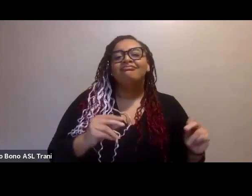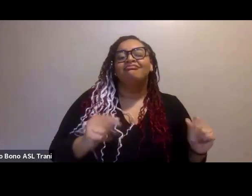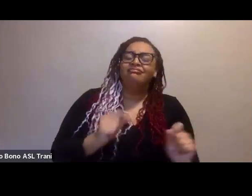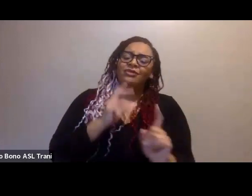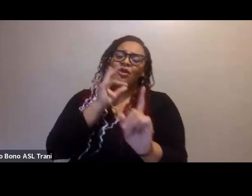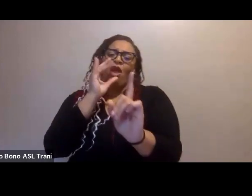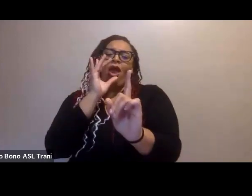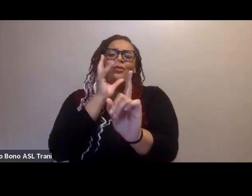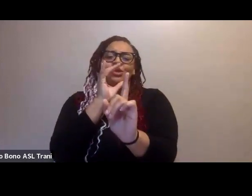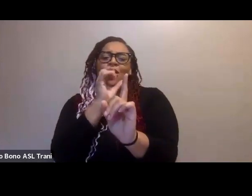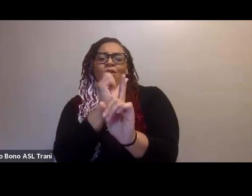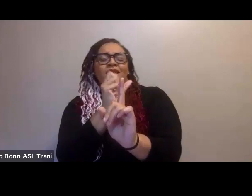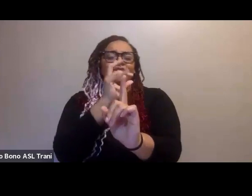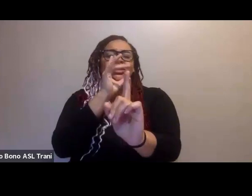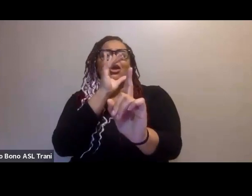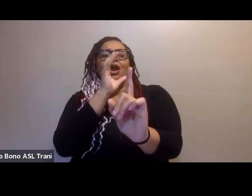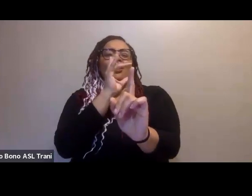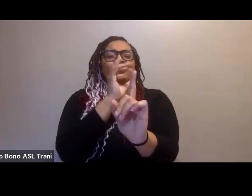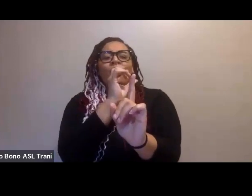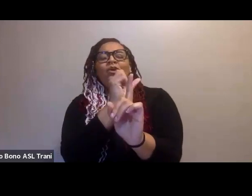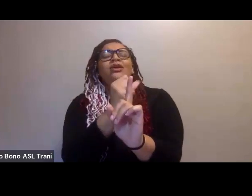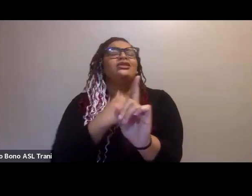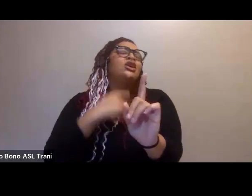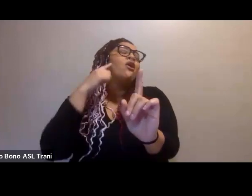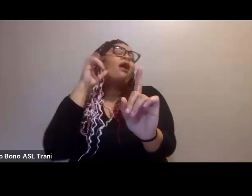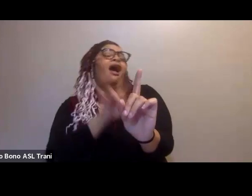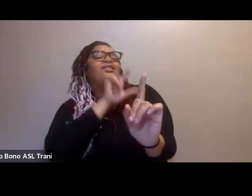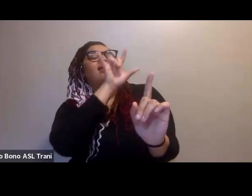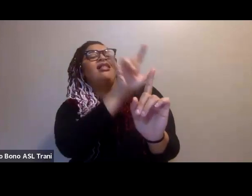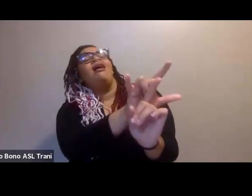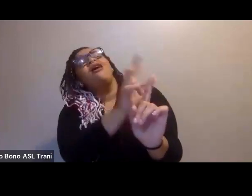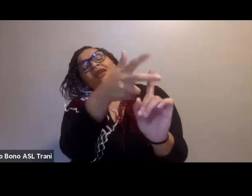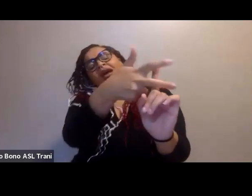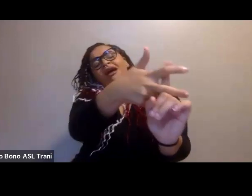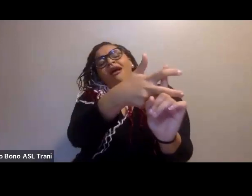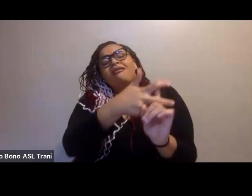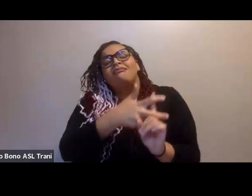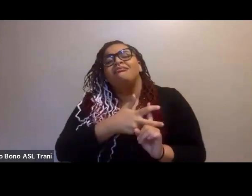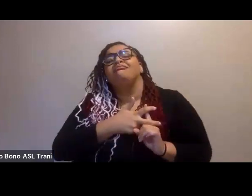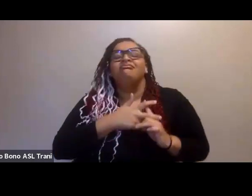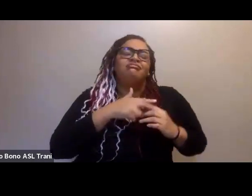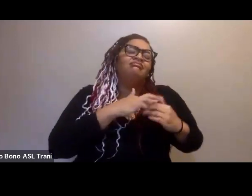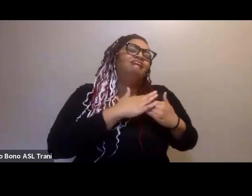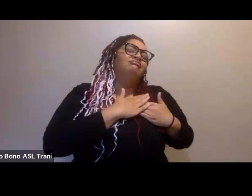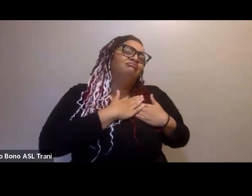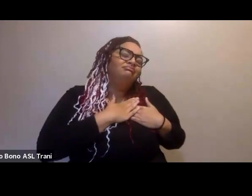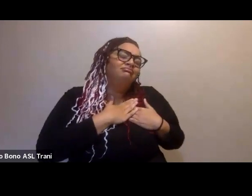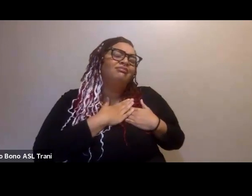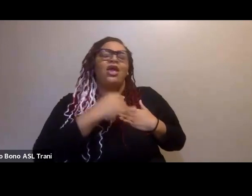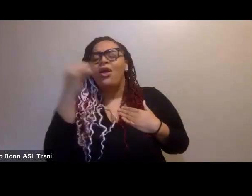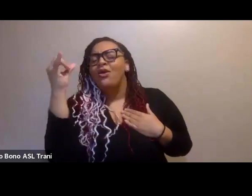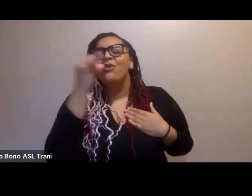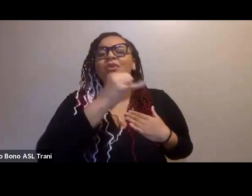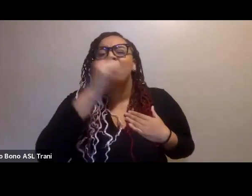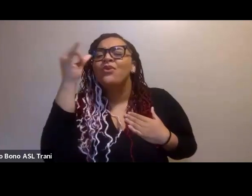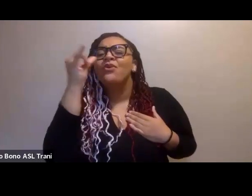so into you, so into you, so into you. I think I love you. I'm so into you, so